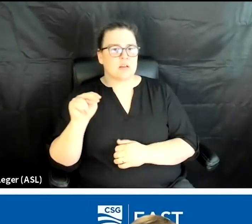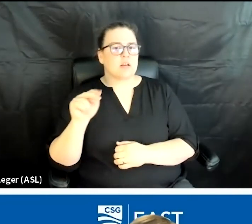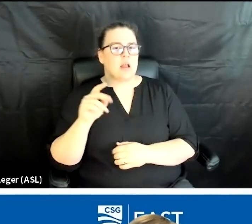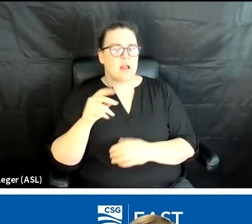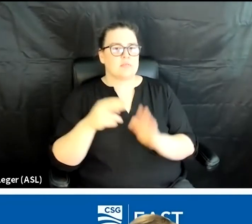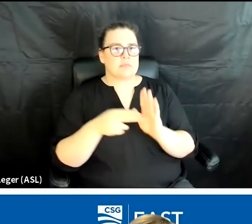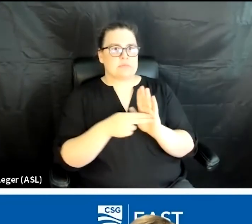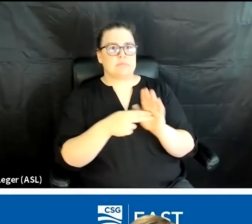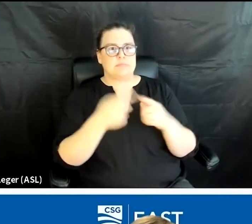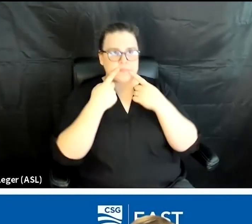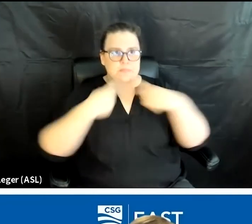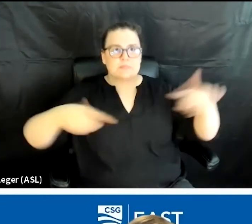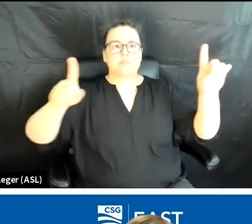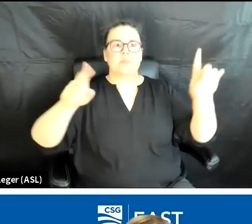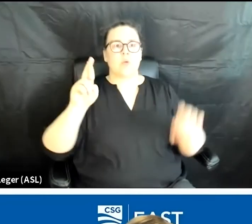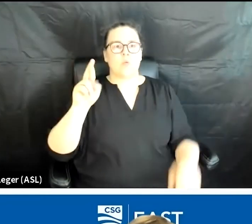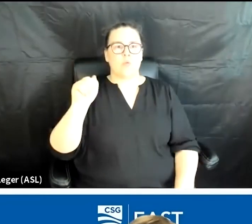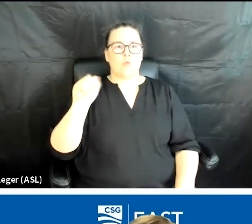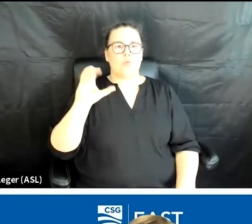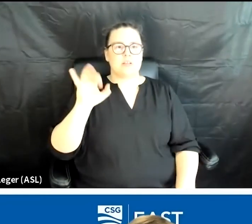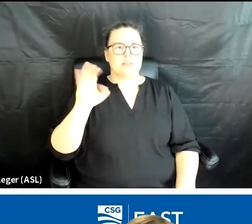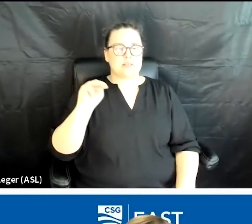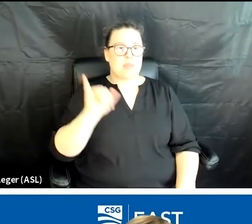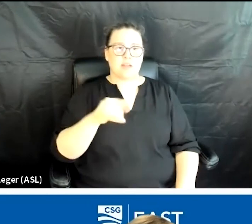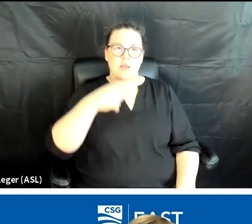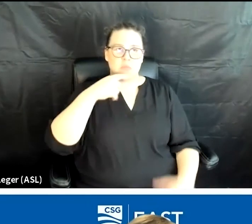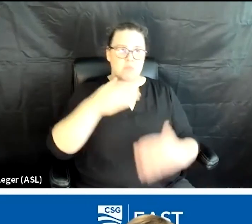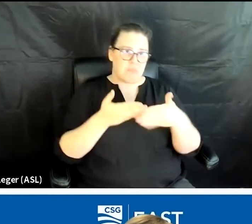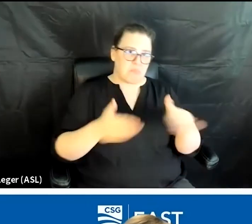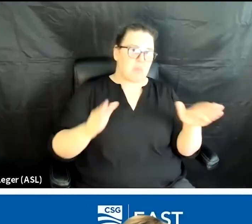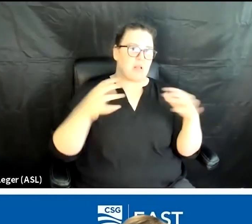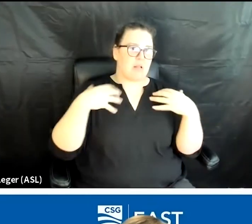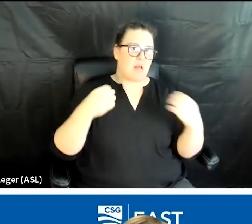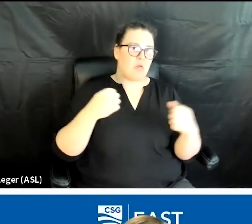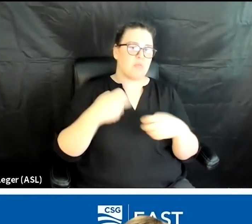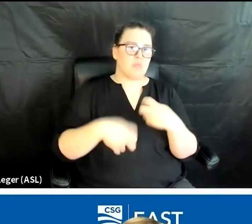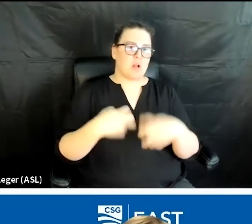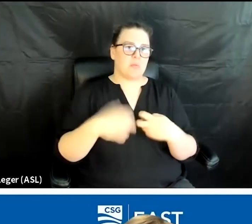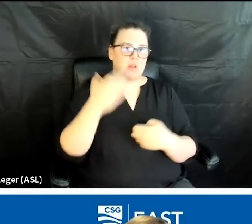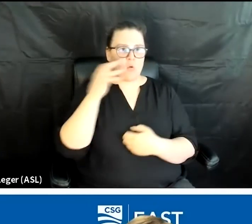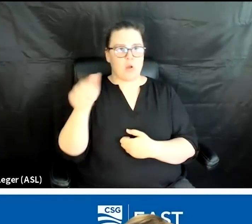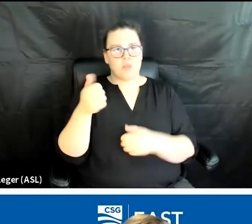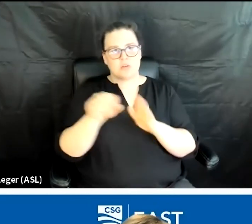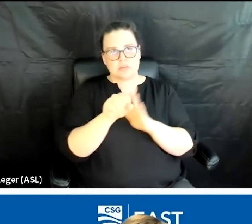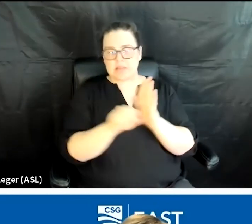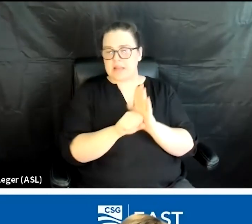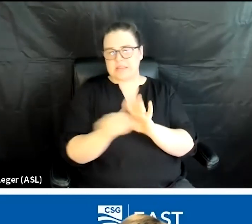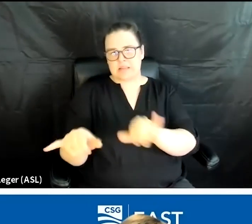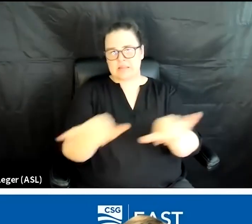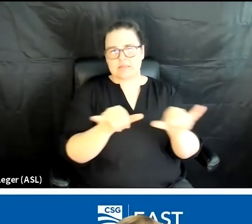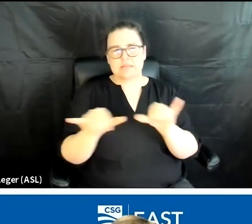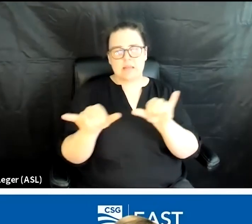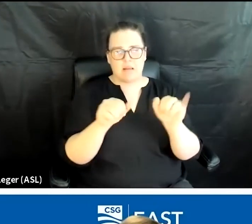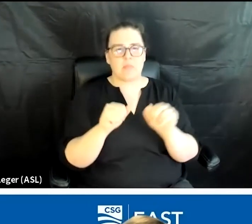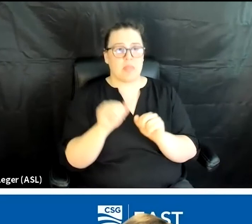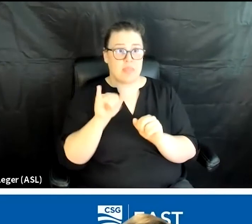public health problem. And I know some other states have done some similar actions, which will obviously affect the mental health workforce